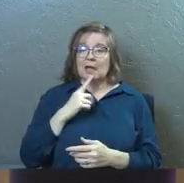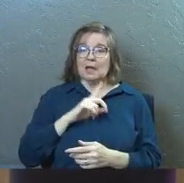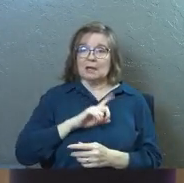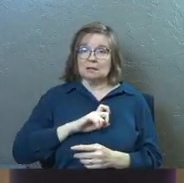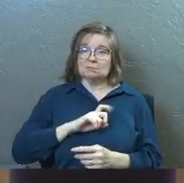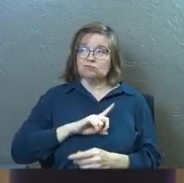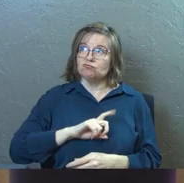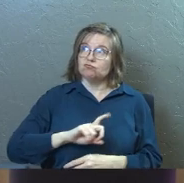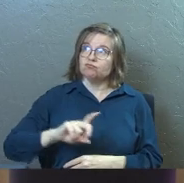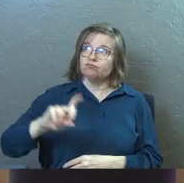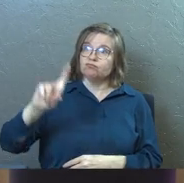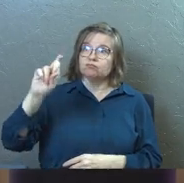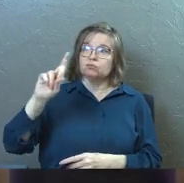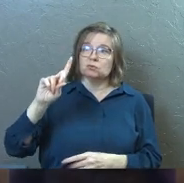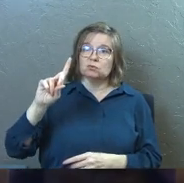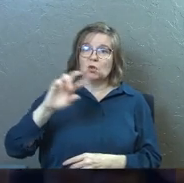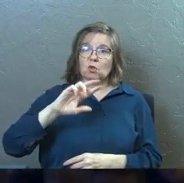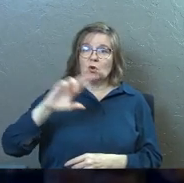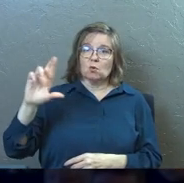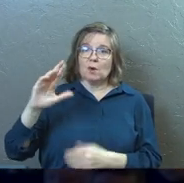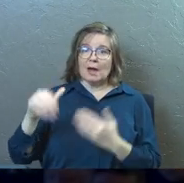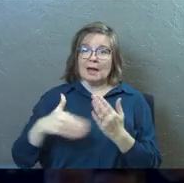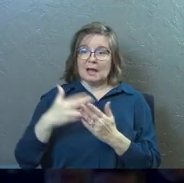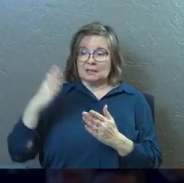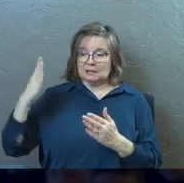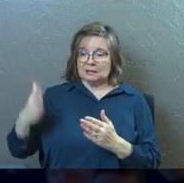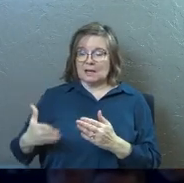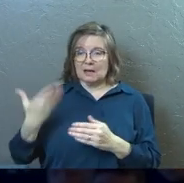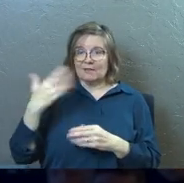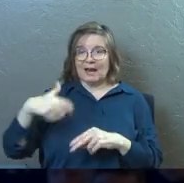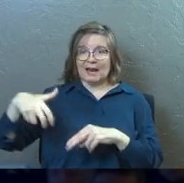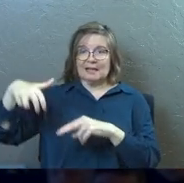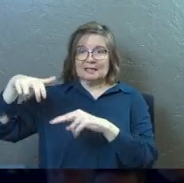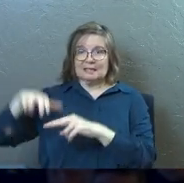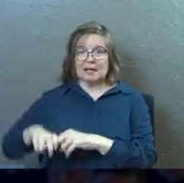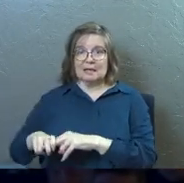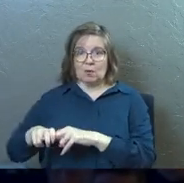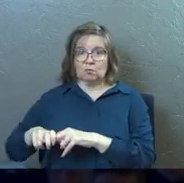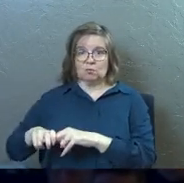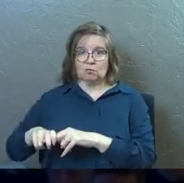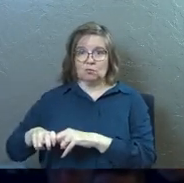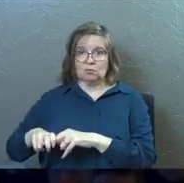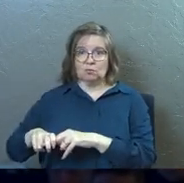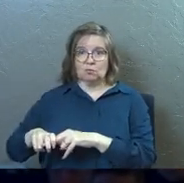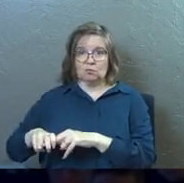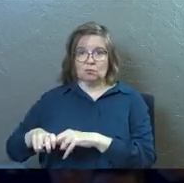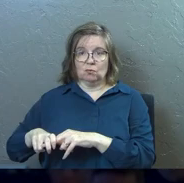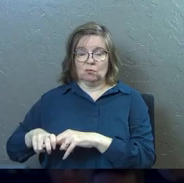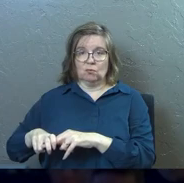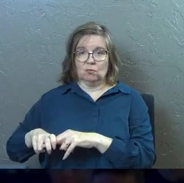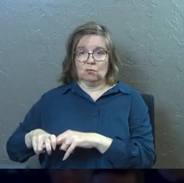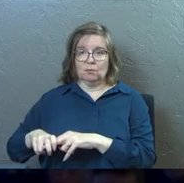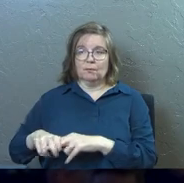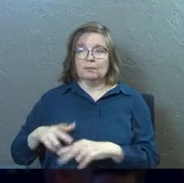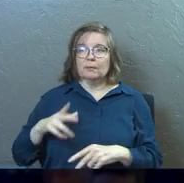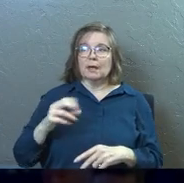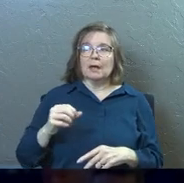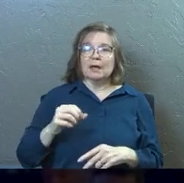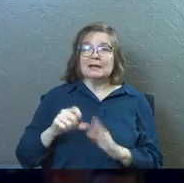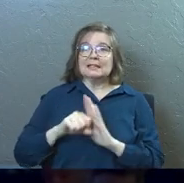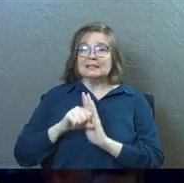went to the right hand of God and he sat down. He sat down, and